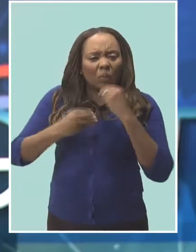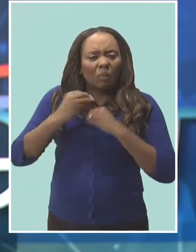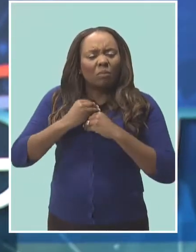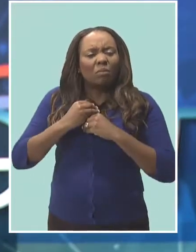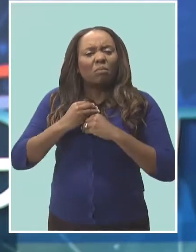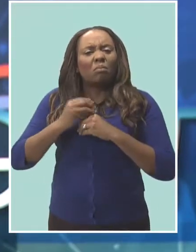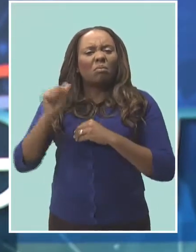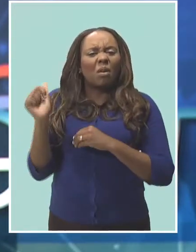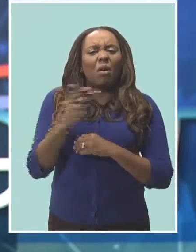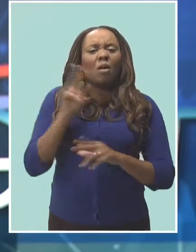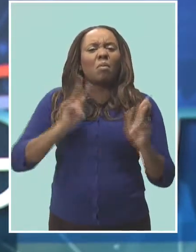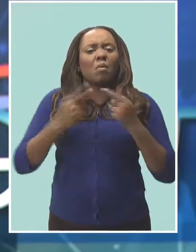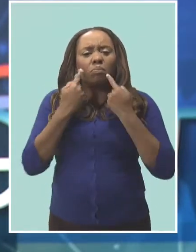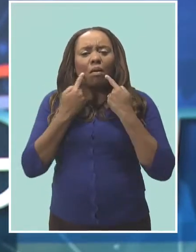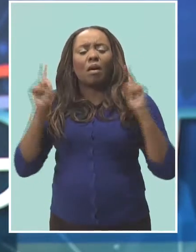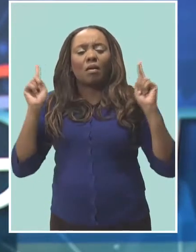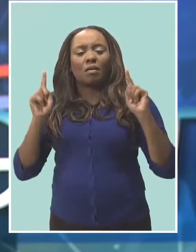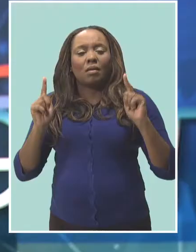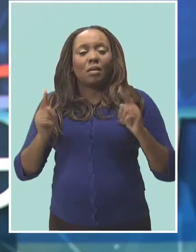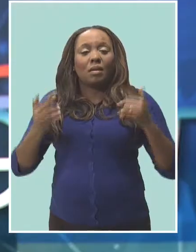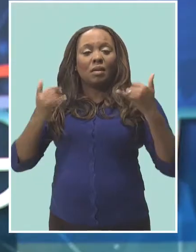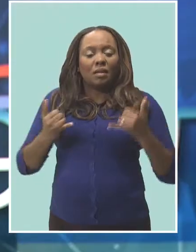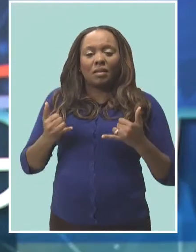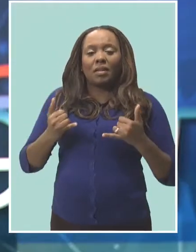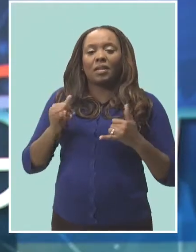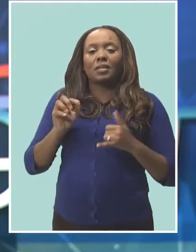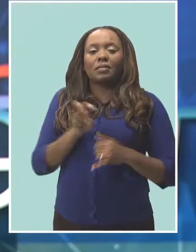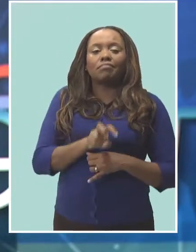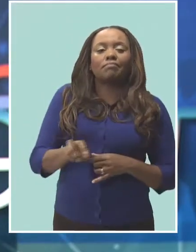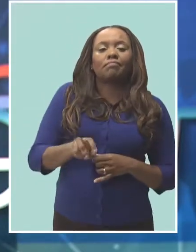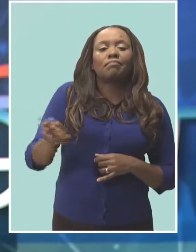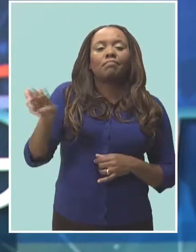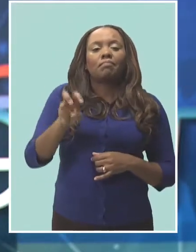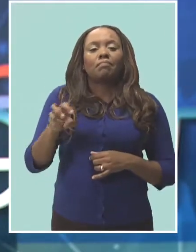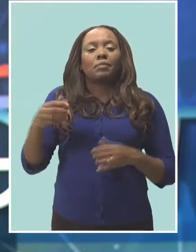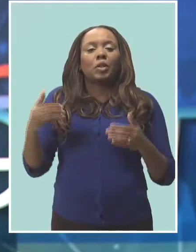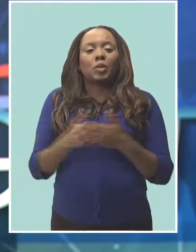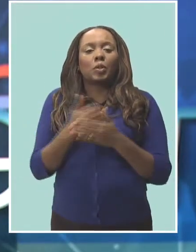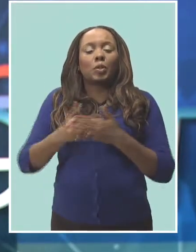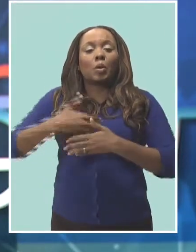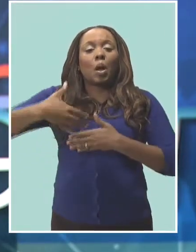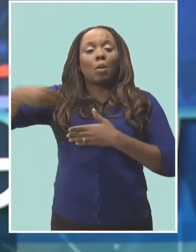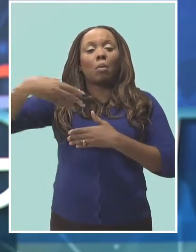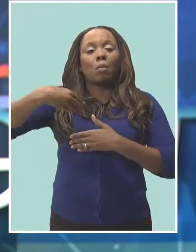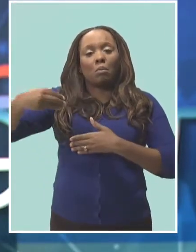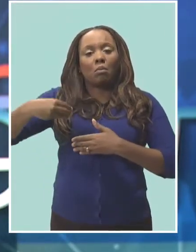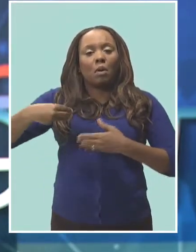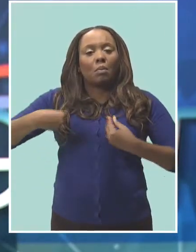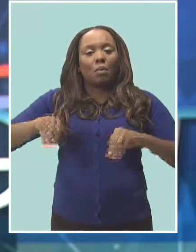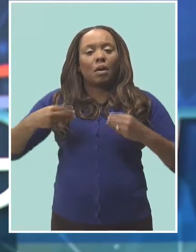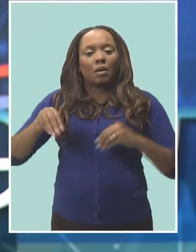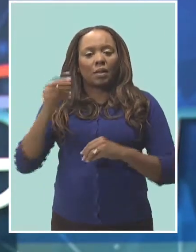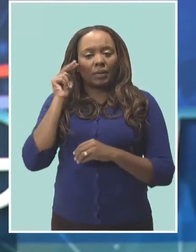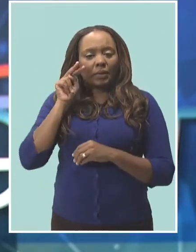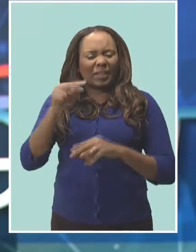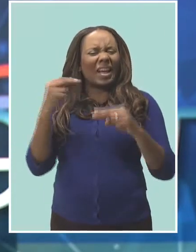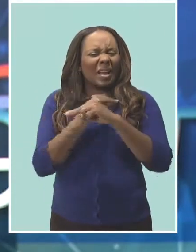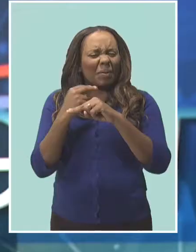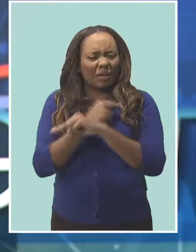known during a ceremony of appreciation for the new Barwon Super Outdoor Market. CBC's Shane Jones was on the Mighty Grinder Highway this